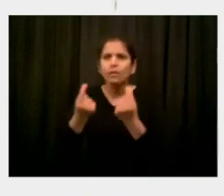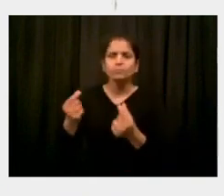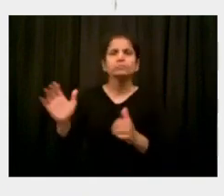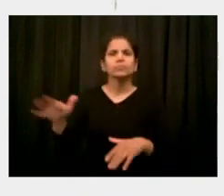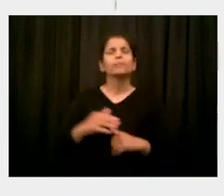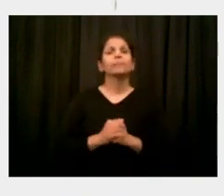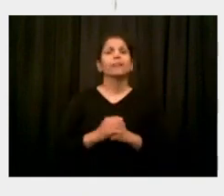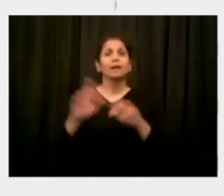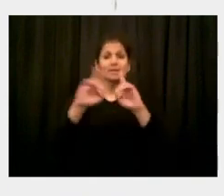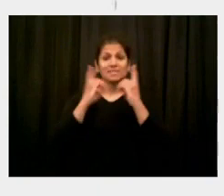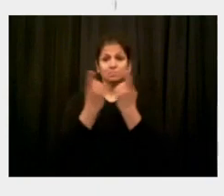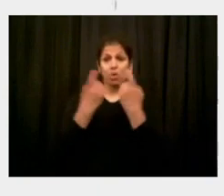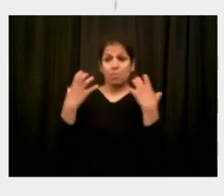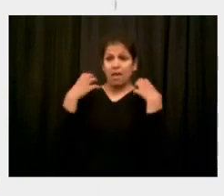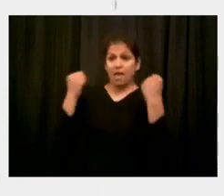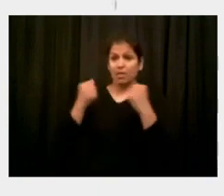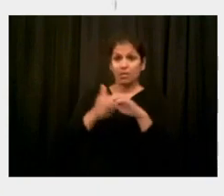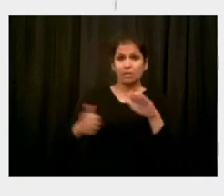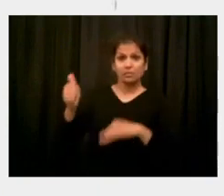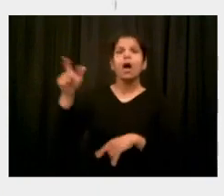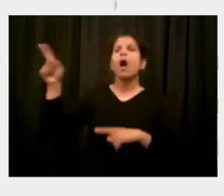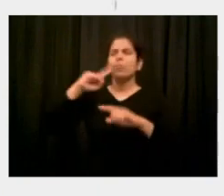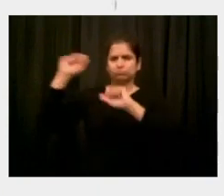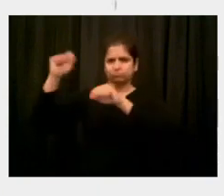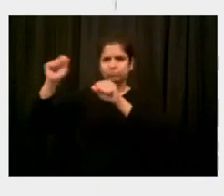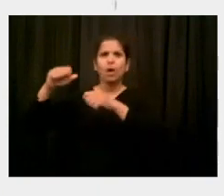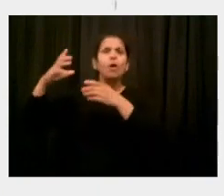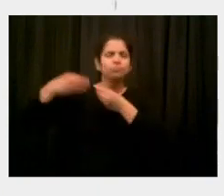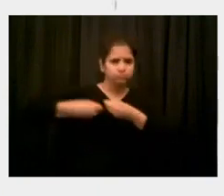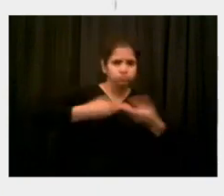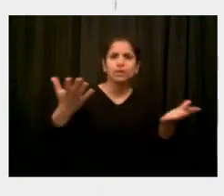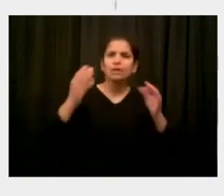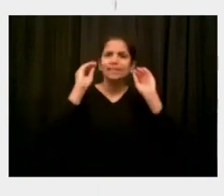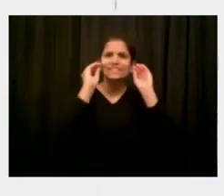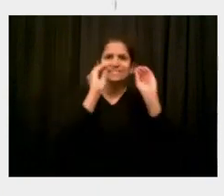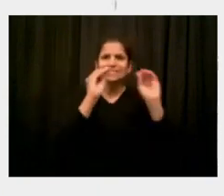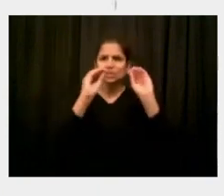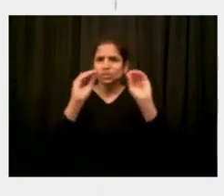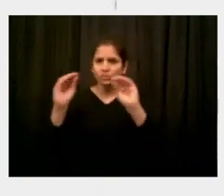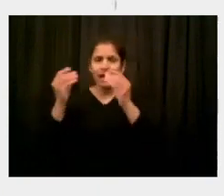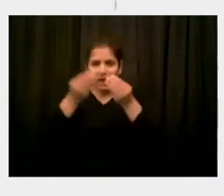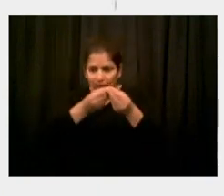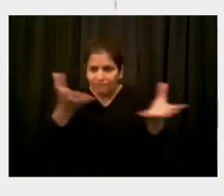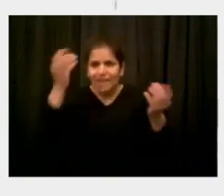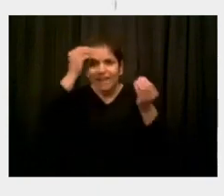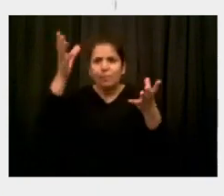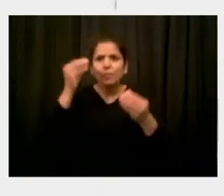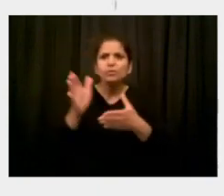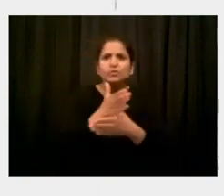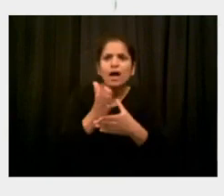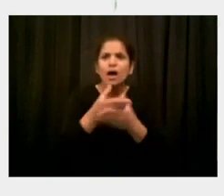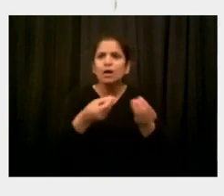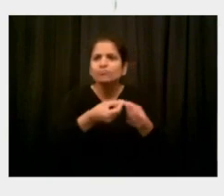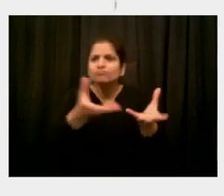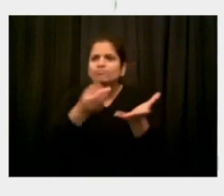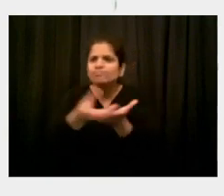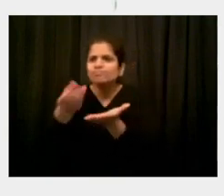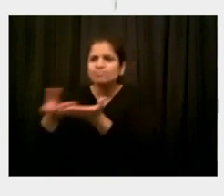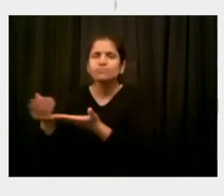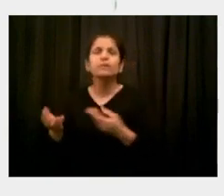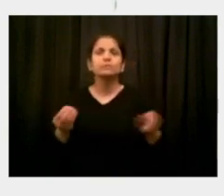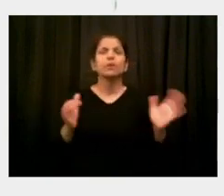with providers across the city to ensure that we continue the drumbeat. This